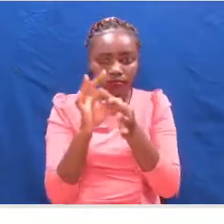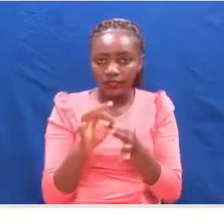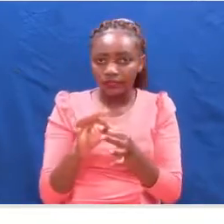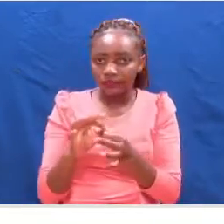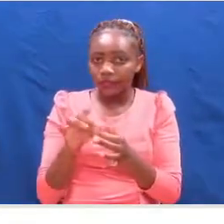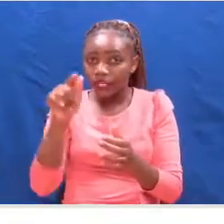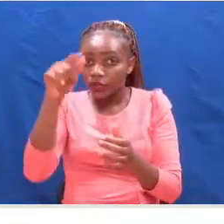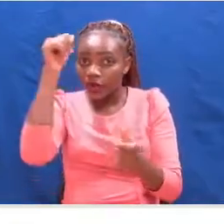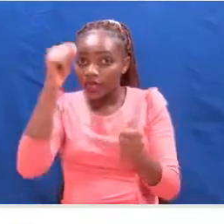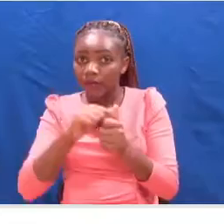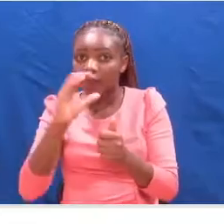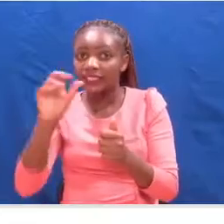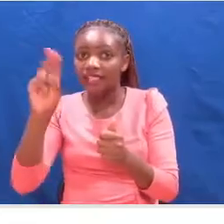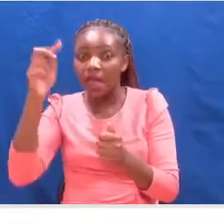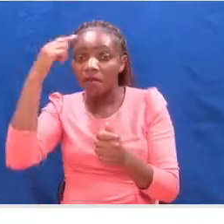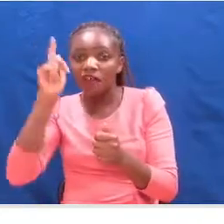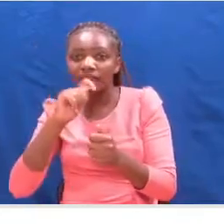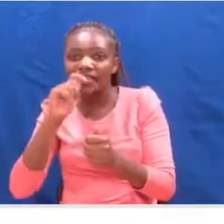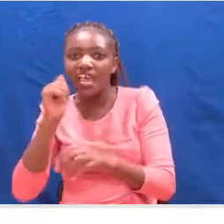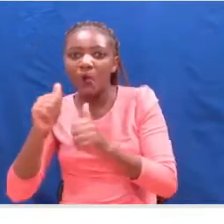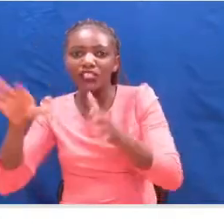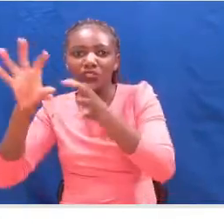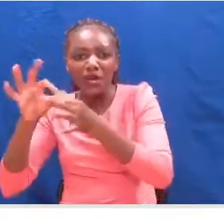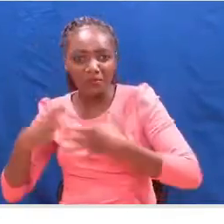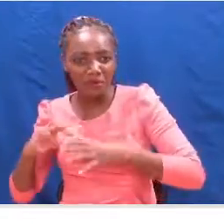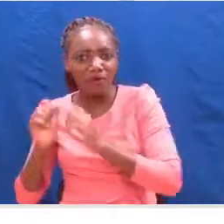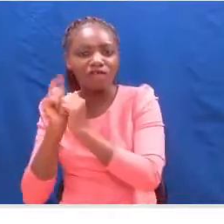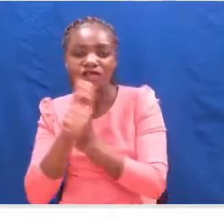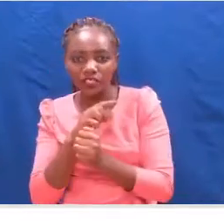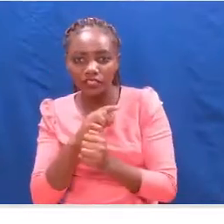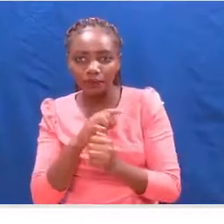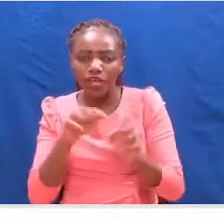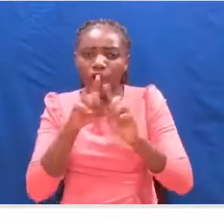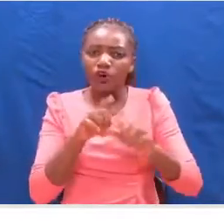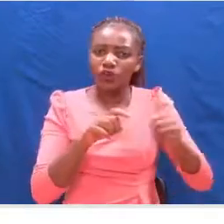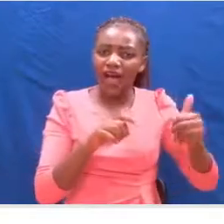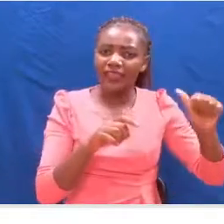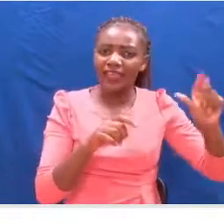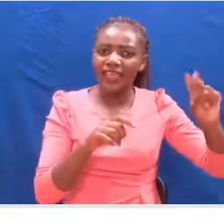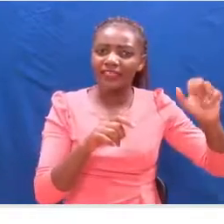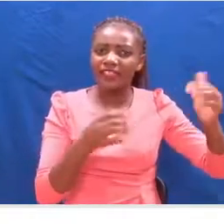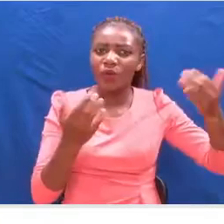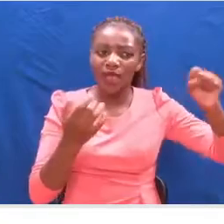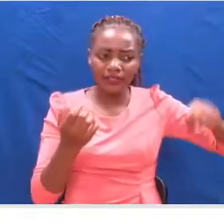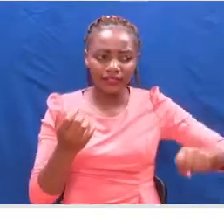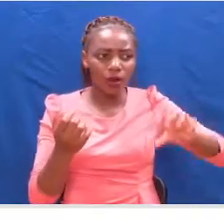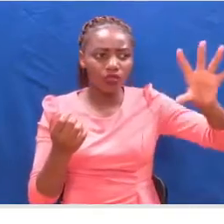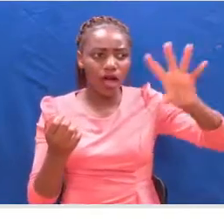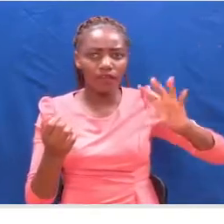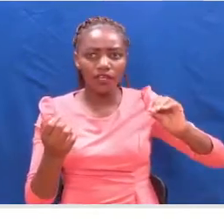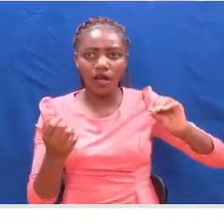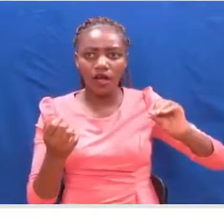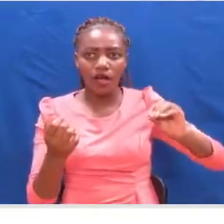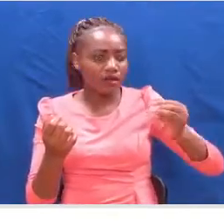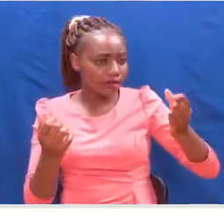that has been there putting Tanzanians together. We want an approach of ANC in South Africa that has been there